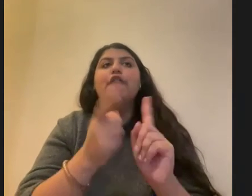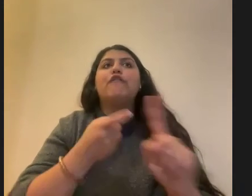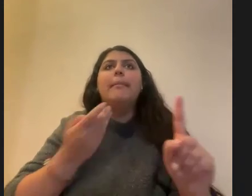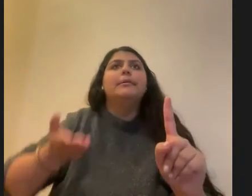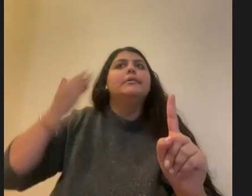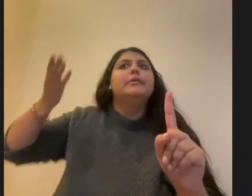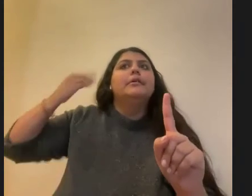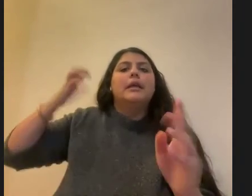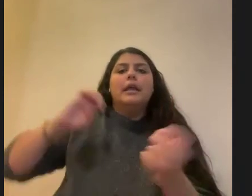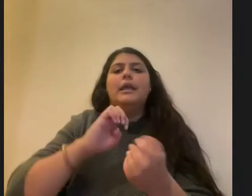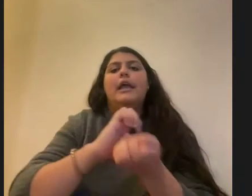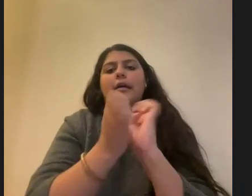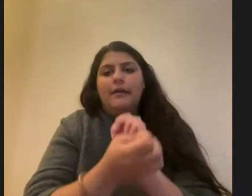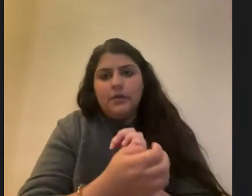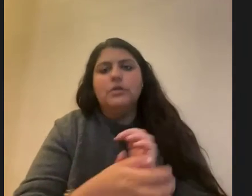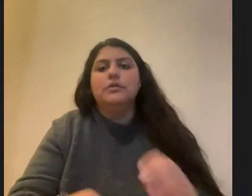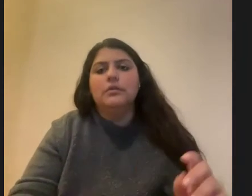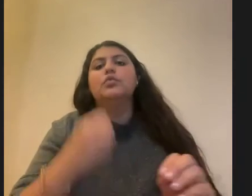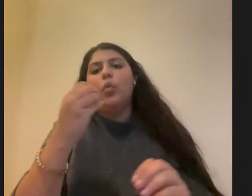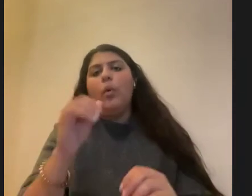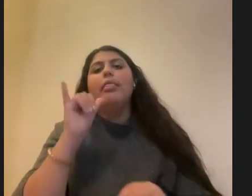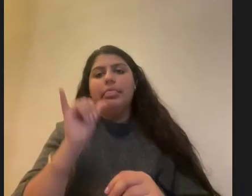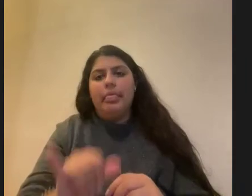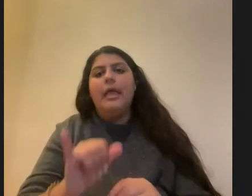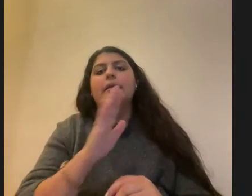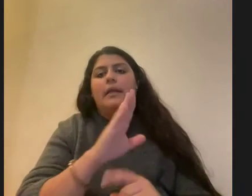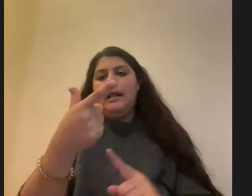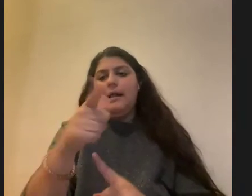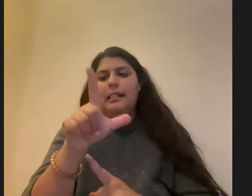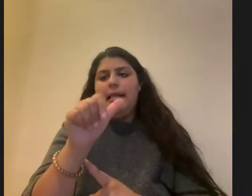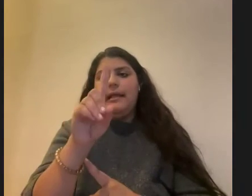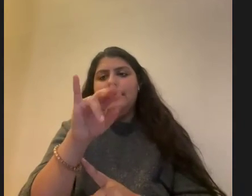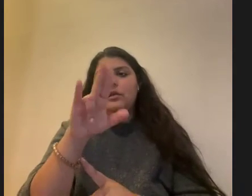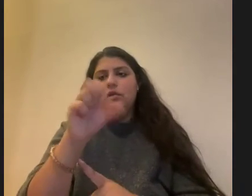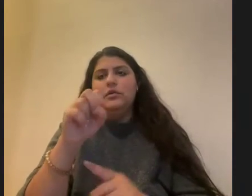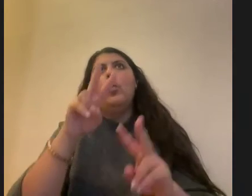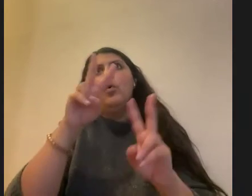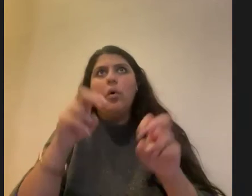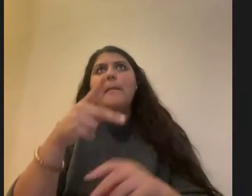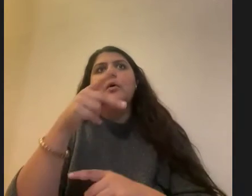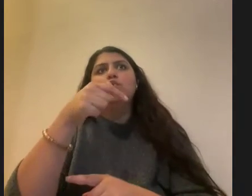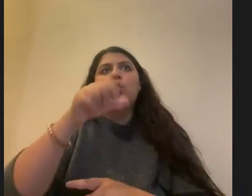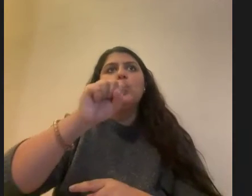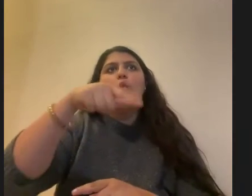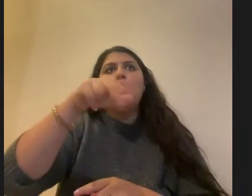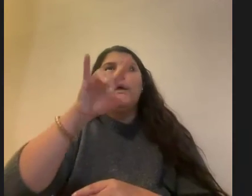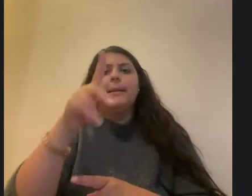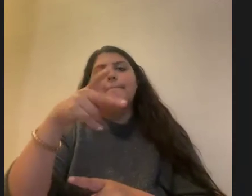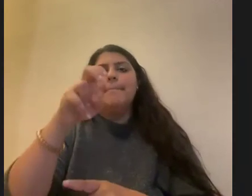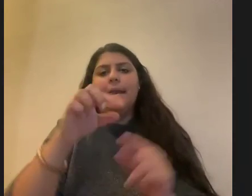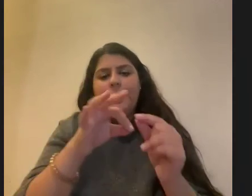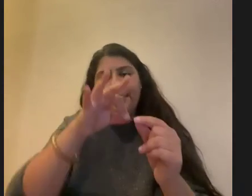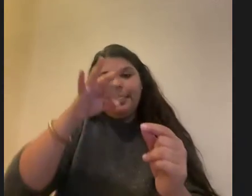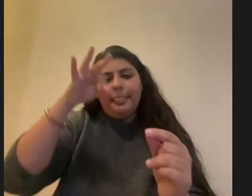years ago. So that's what is going to be called their gladius or their squid pen. And it's really thin, but